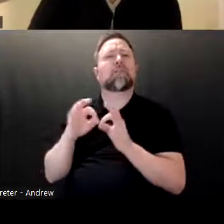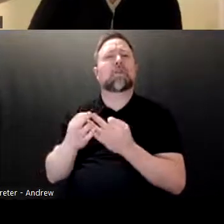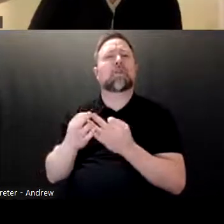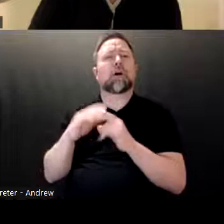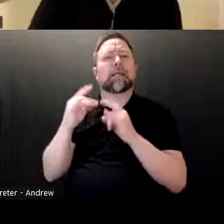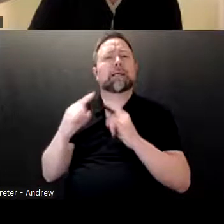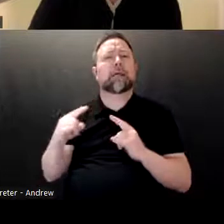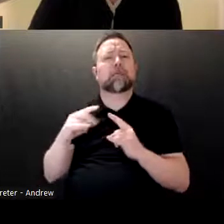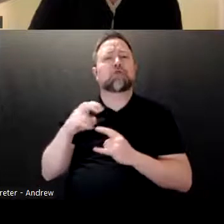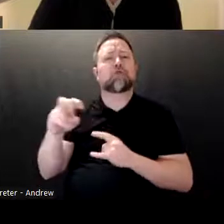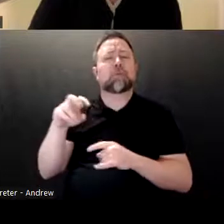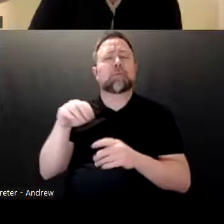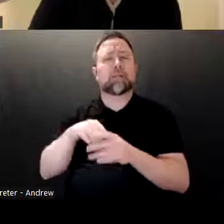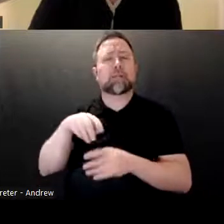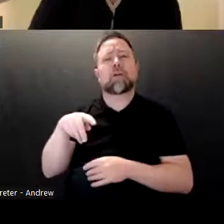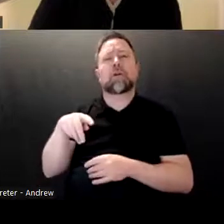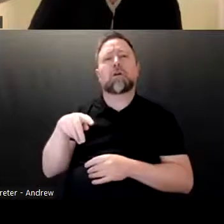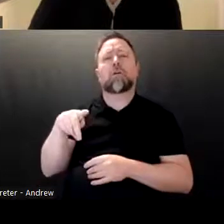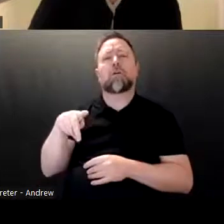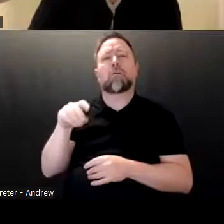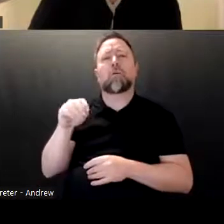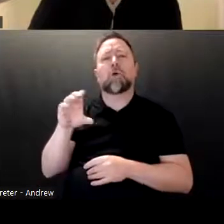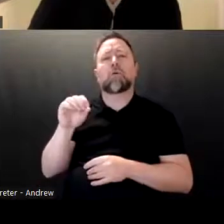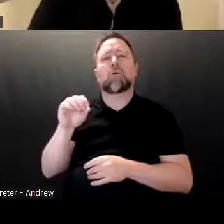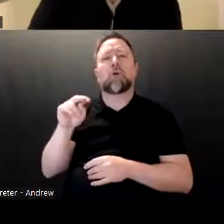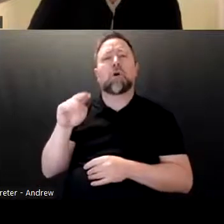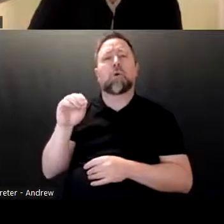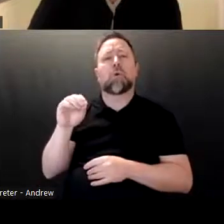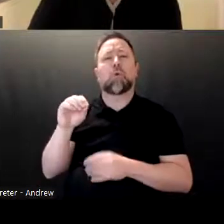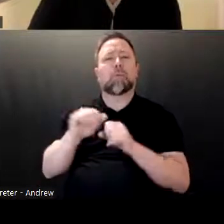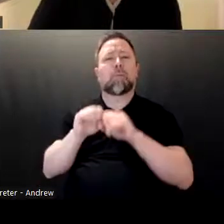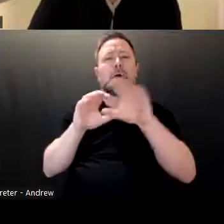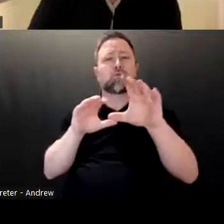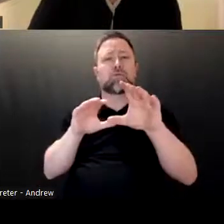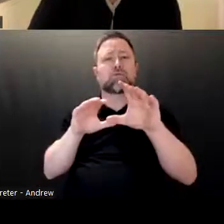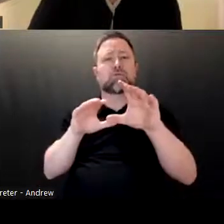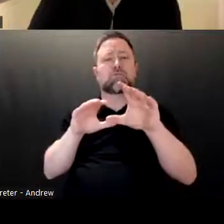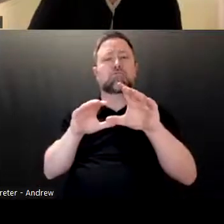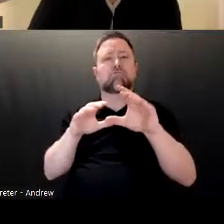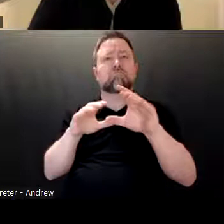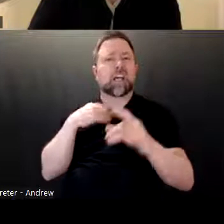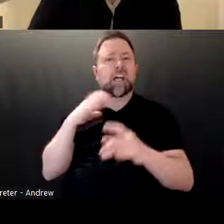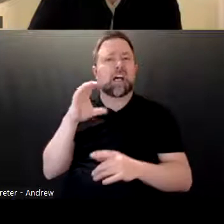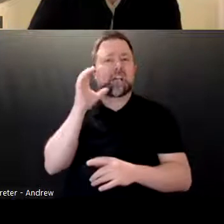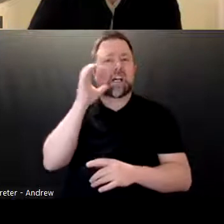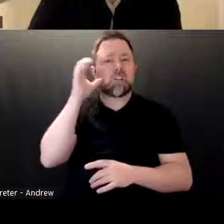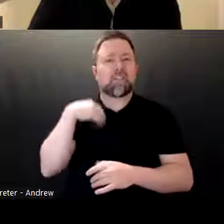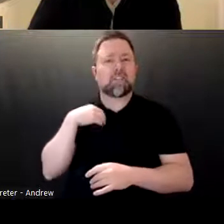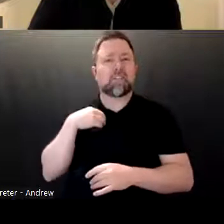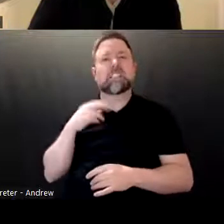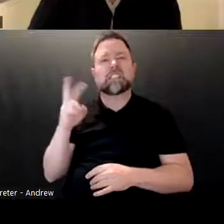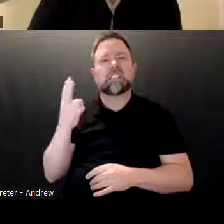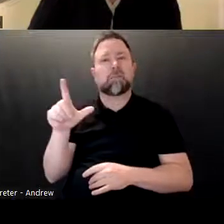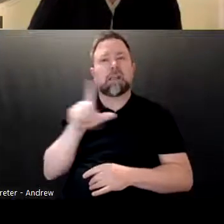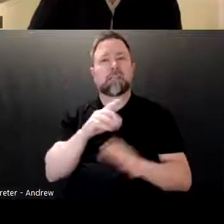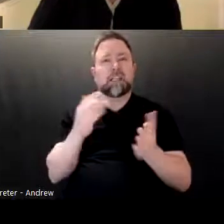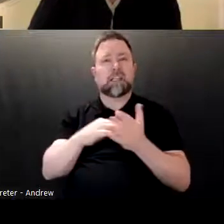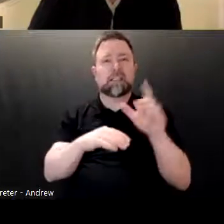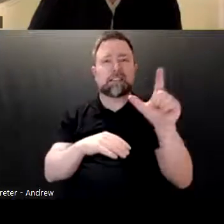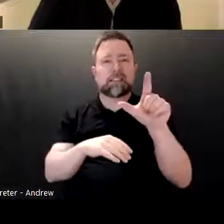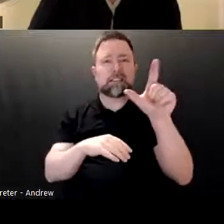was taken in 1894, and Esherick is second from the left, and he's standing next to his twin sister Dottie, who's in the